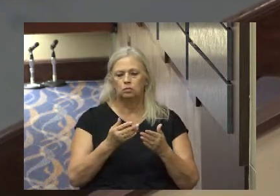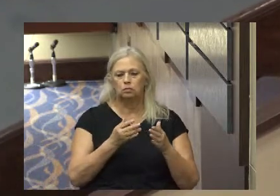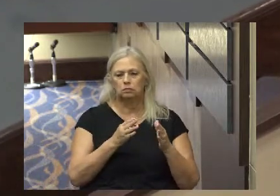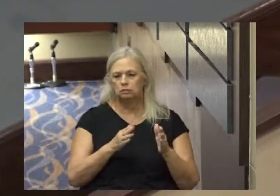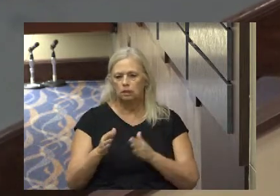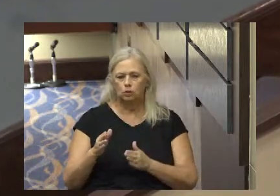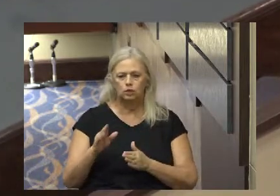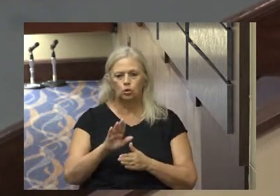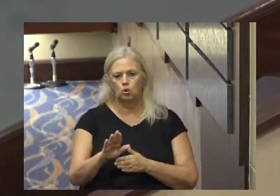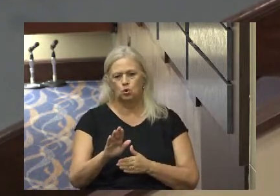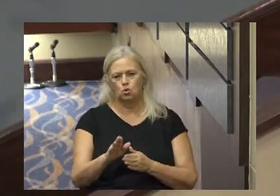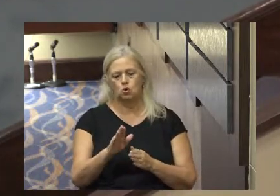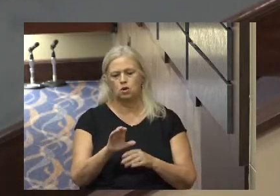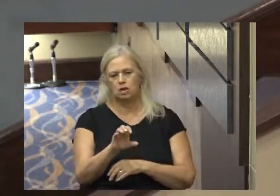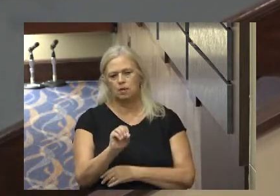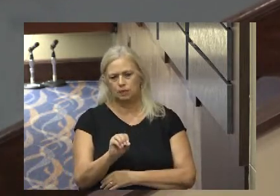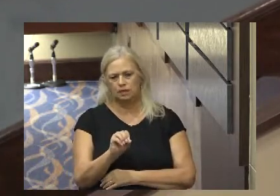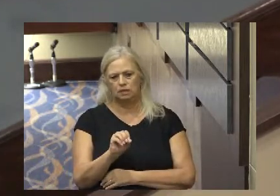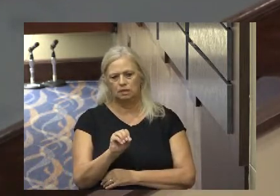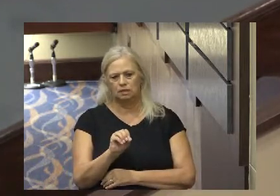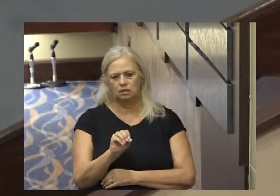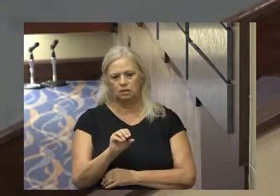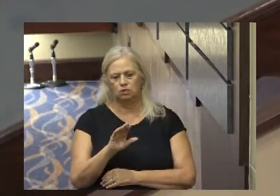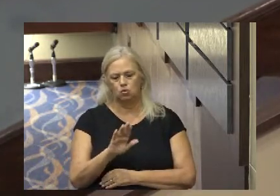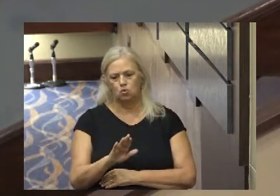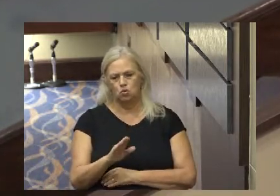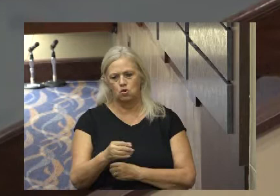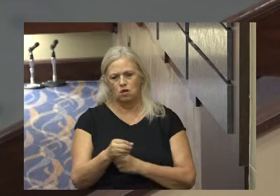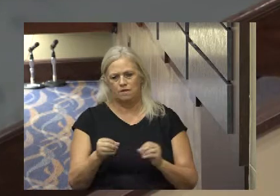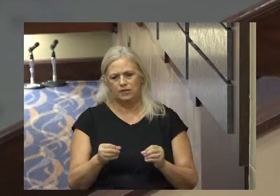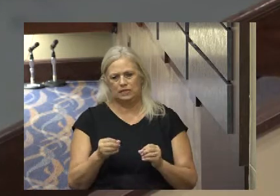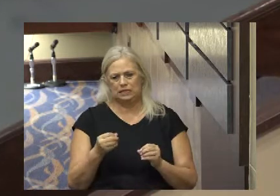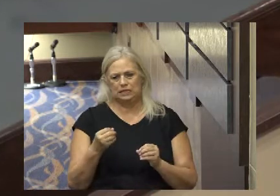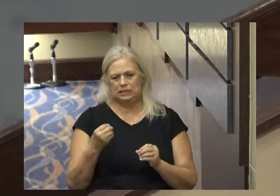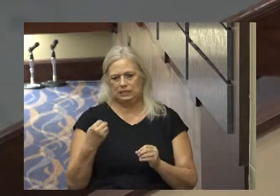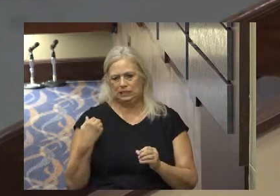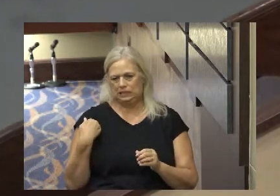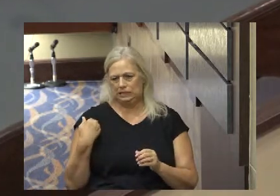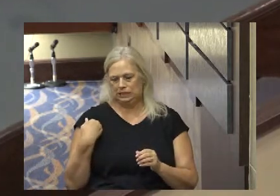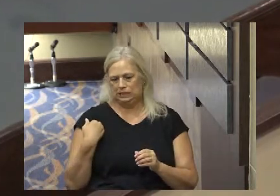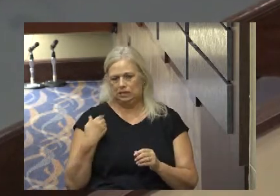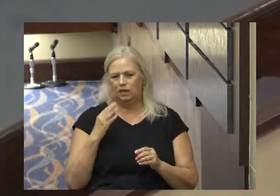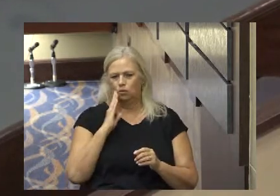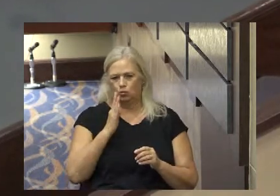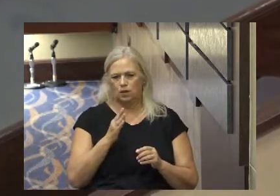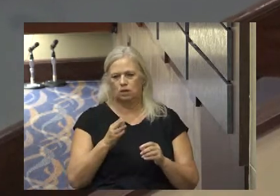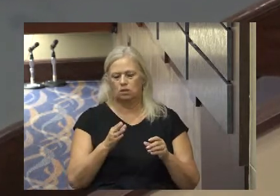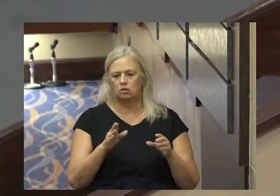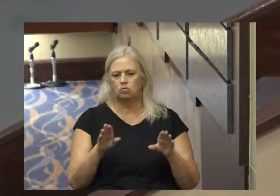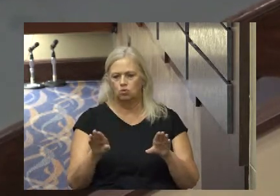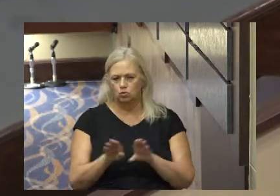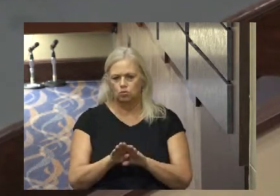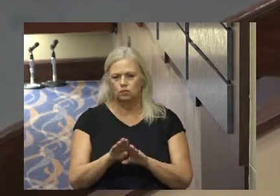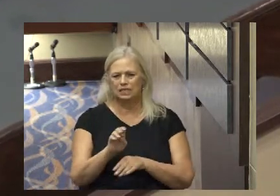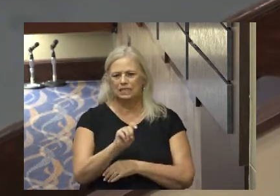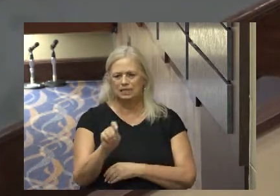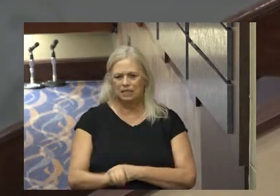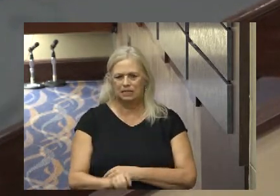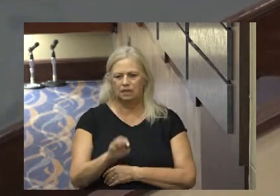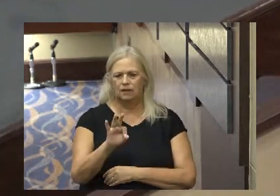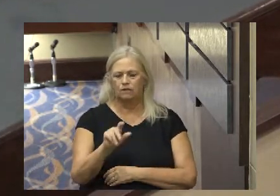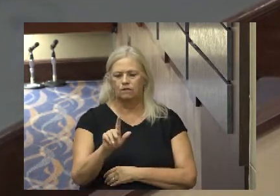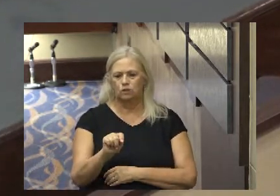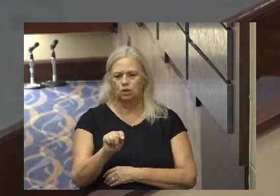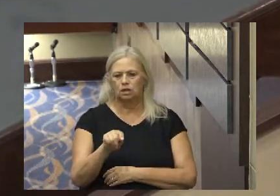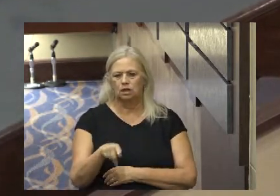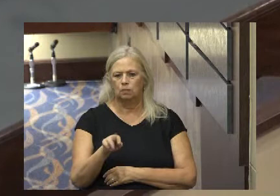company. So the office that she has been most recently employed with, they're closing their Texas footprint. So she had to